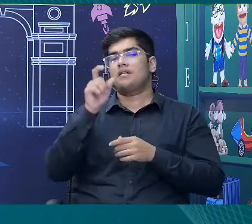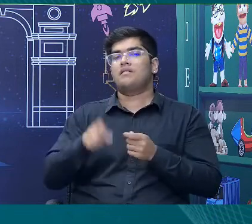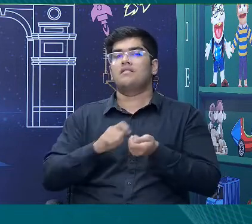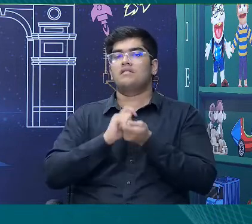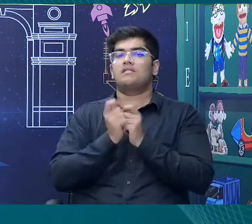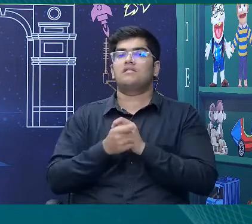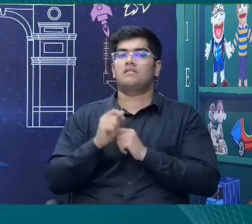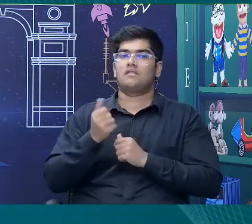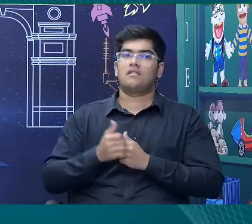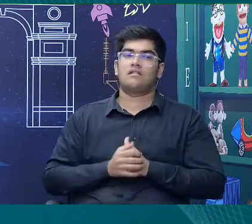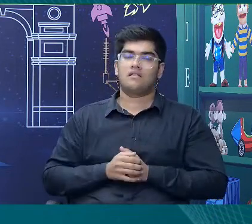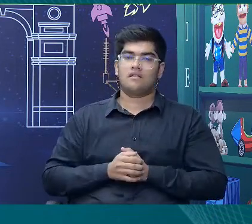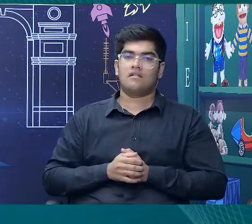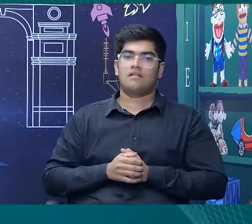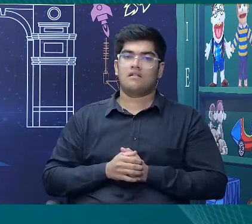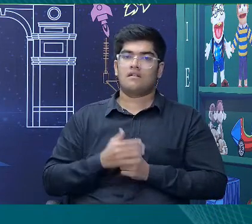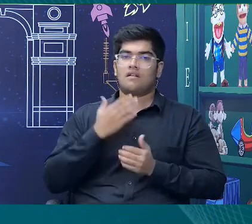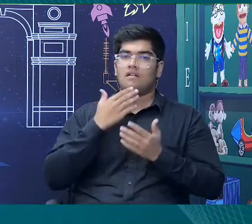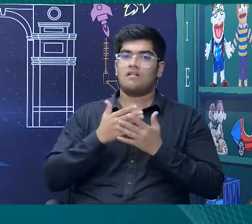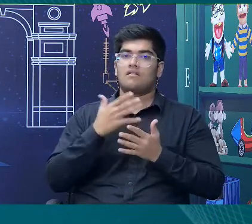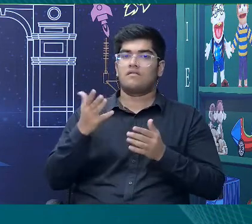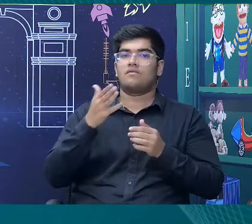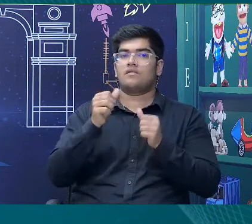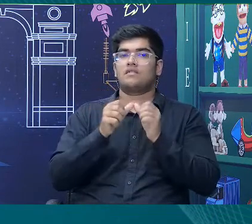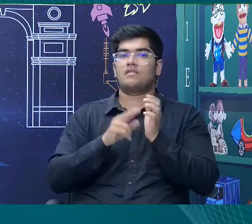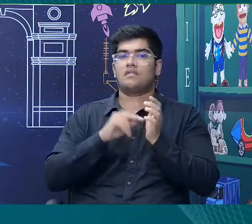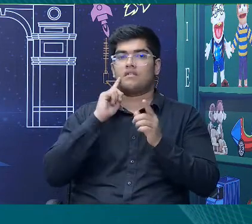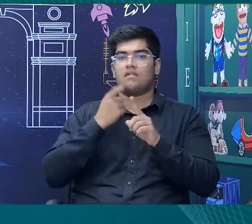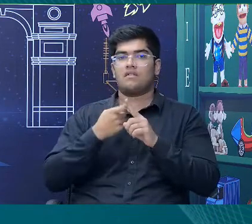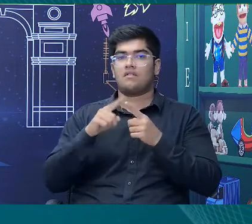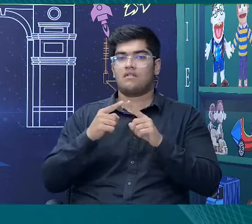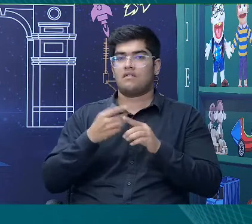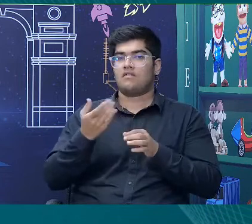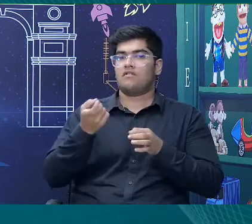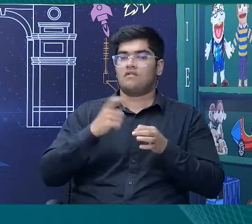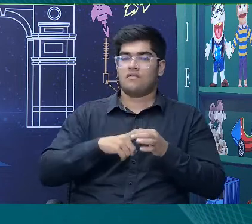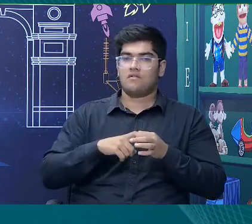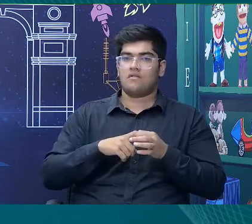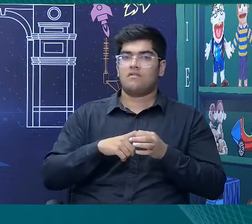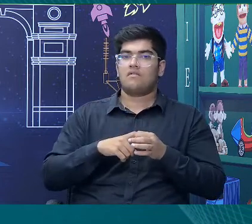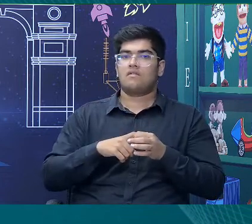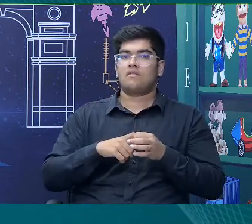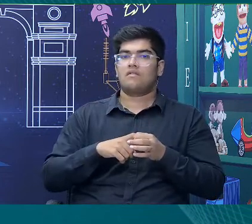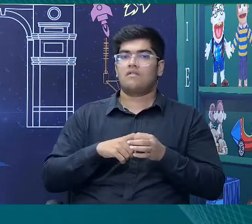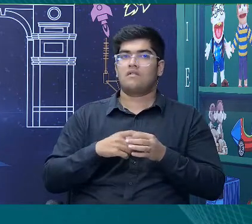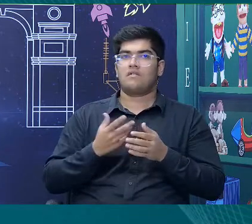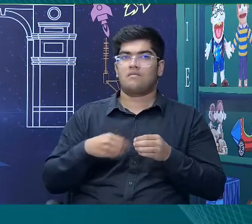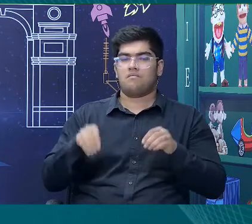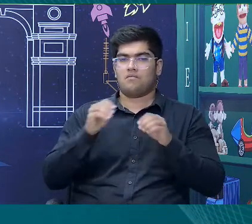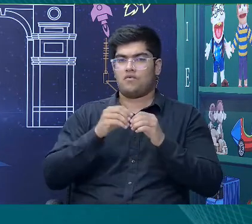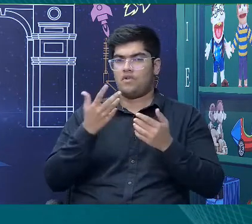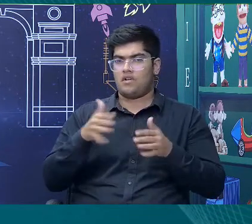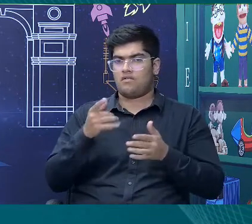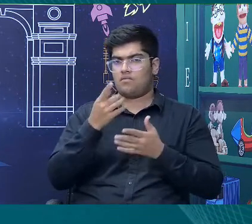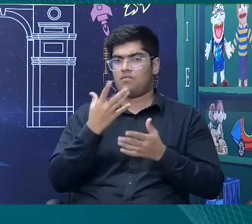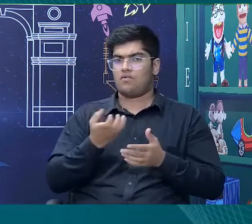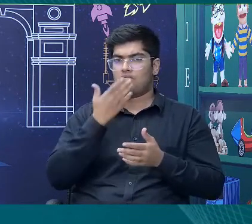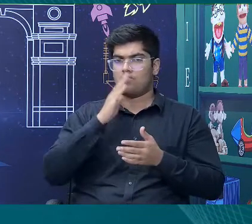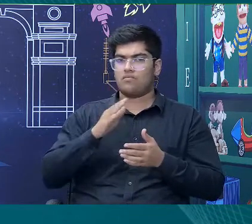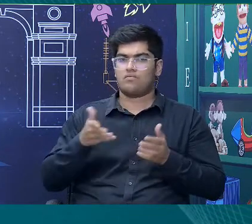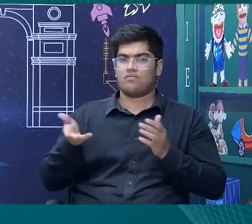yes. Yes. And thank you so much, Aniket, for joining us. Any message, ma'am, you want to give to your students now?